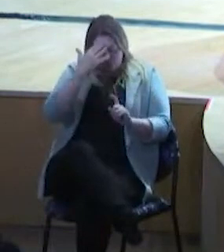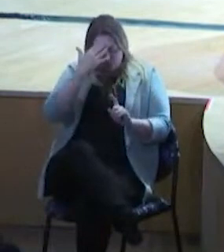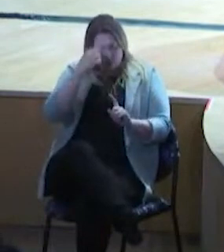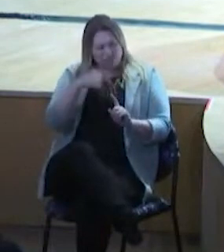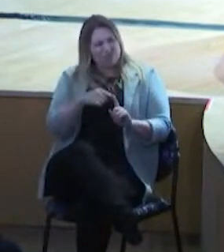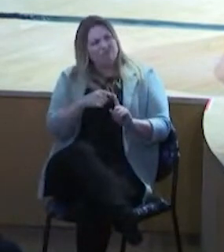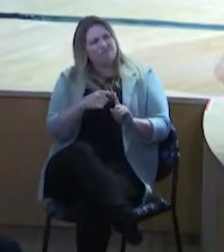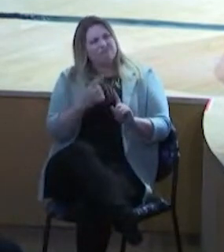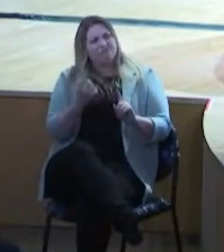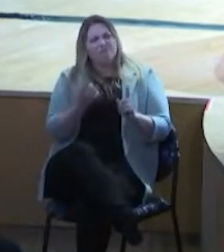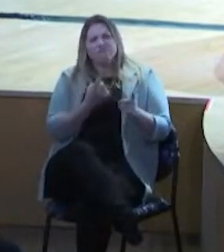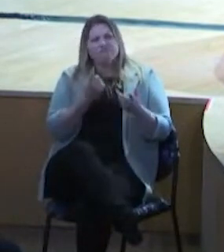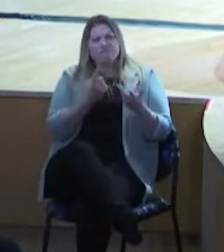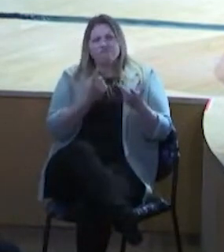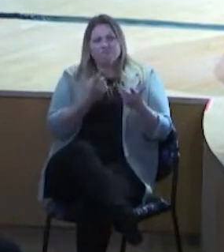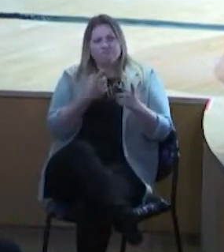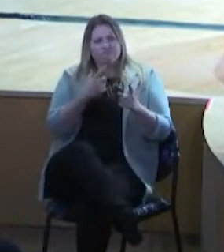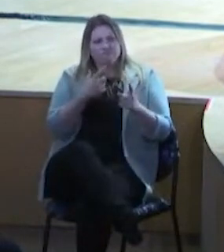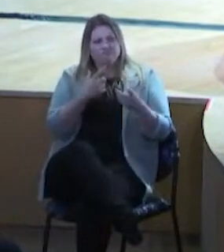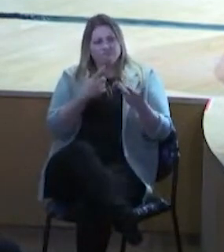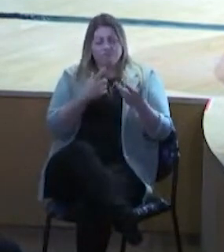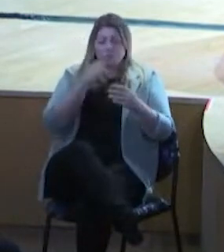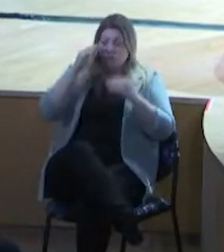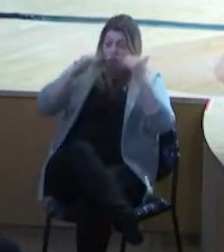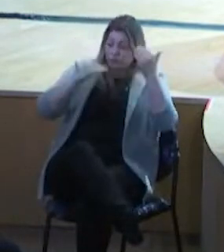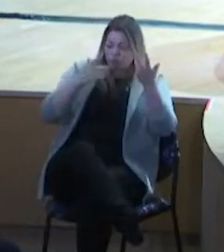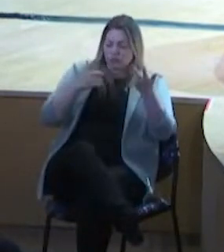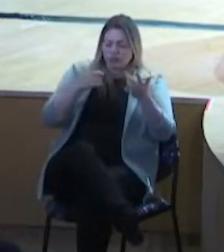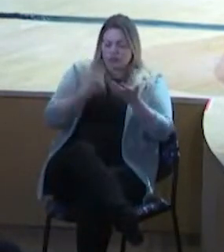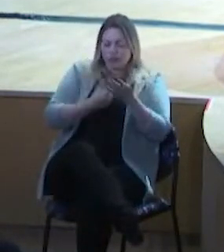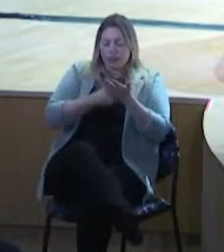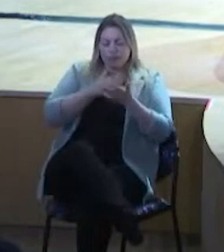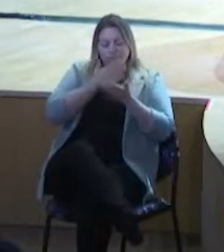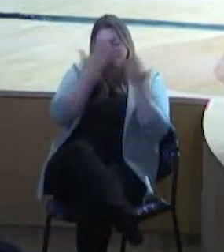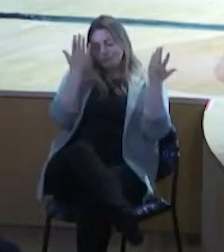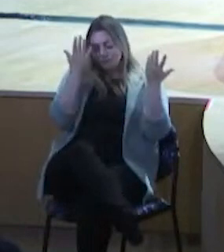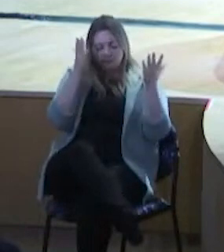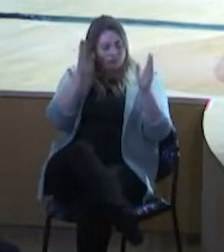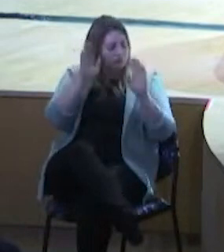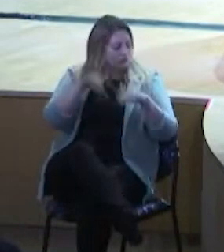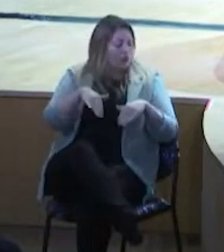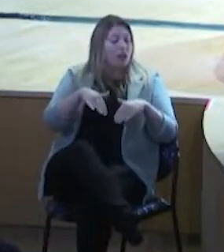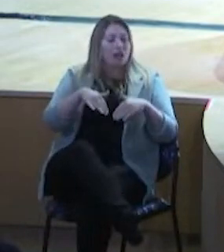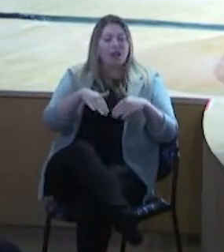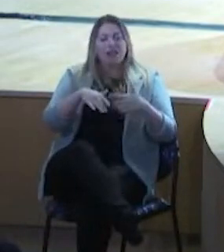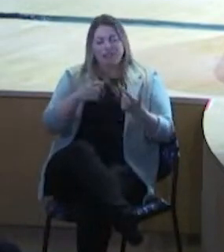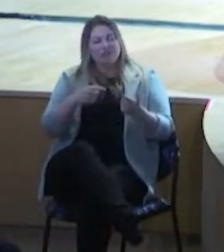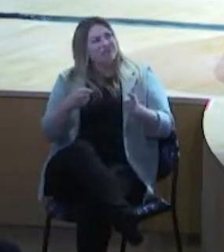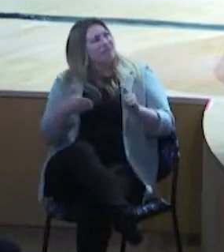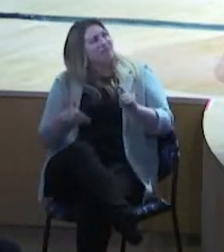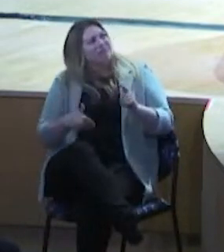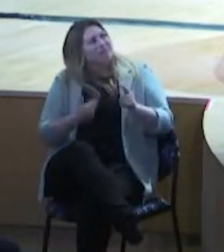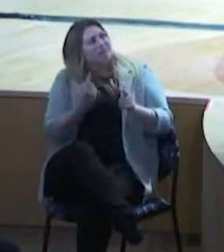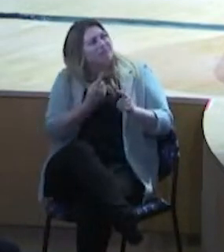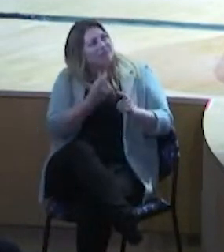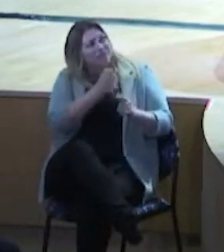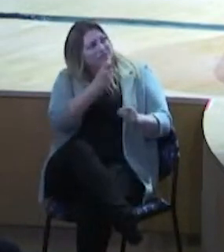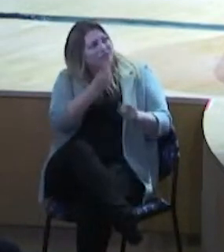that we don't normally see as we grow older. So really